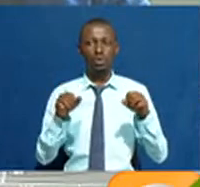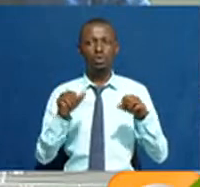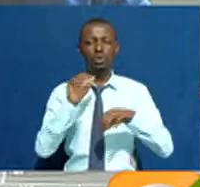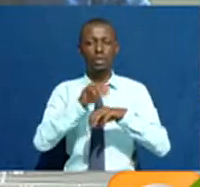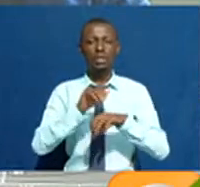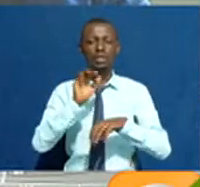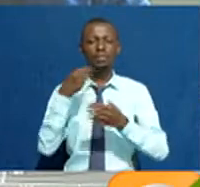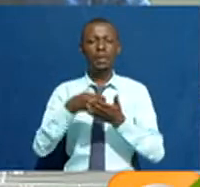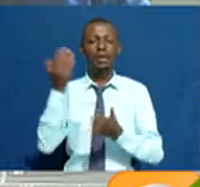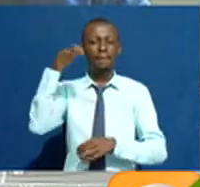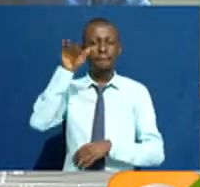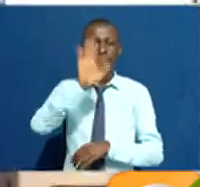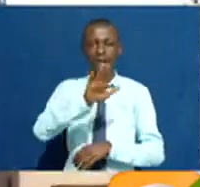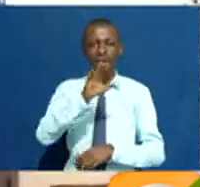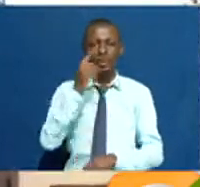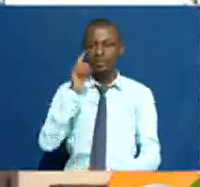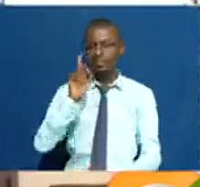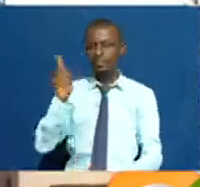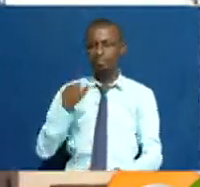resources.